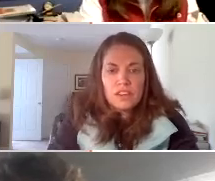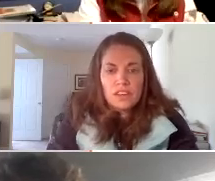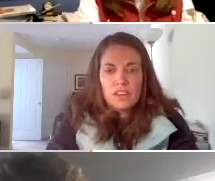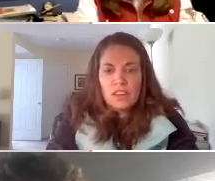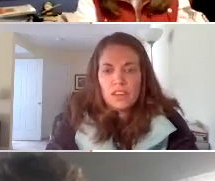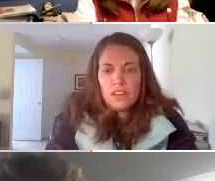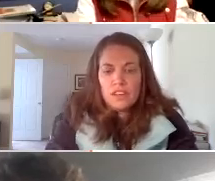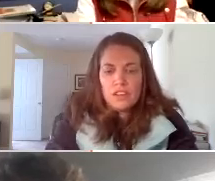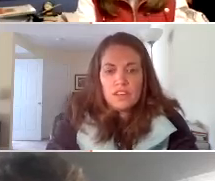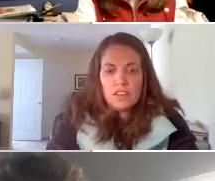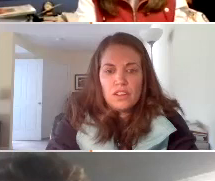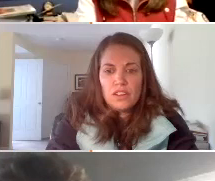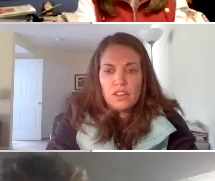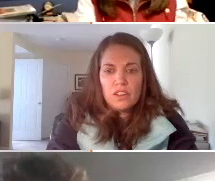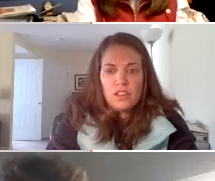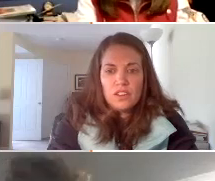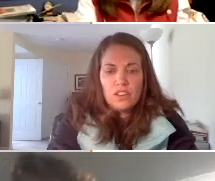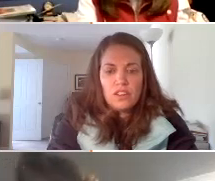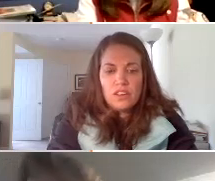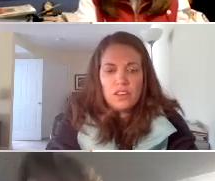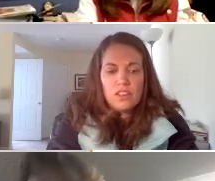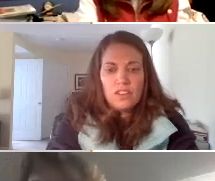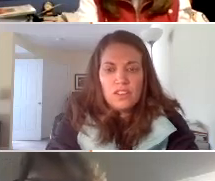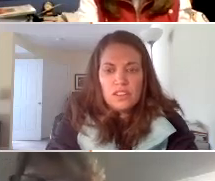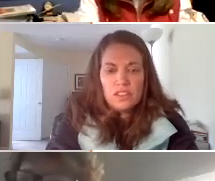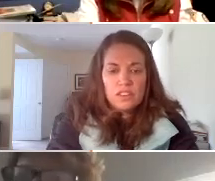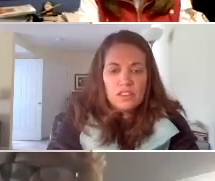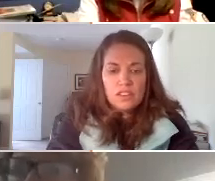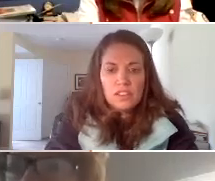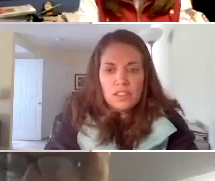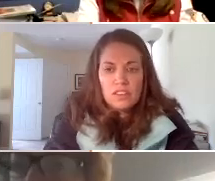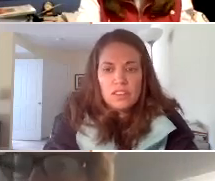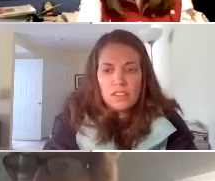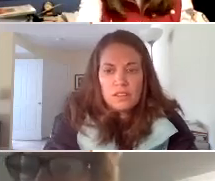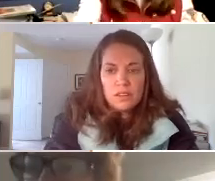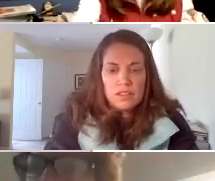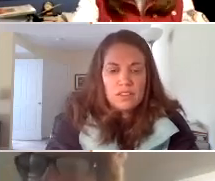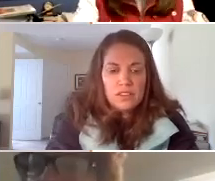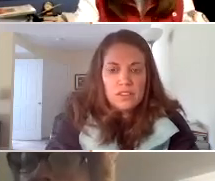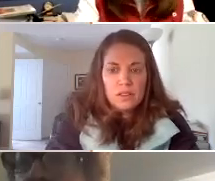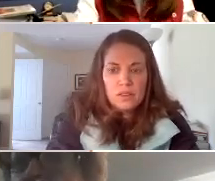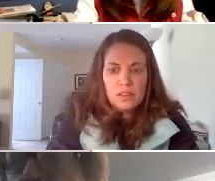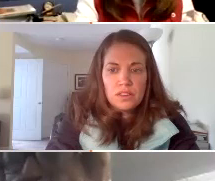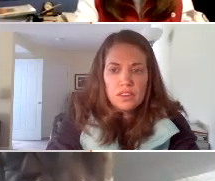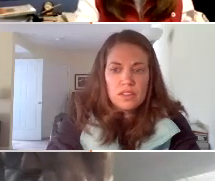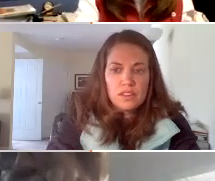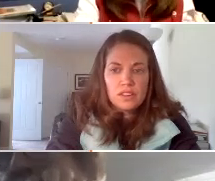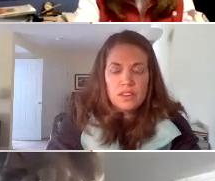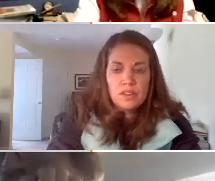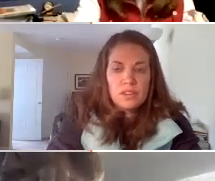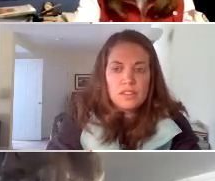distance viewing. If our student has an ocular visual impairment that keeps them from seeing beyond 15